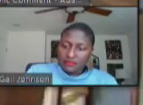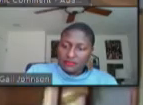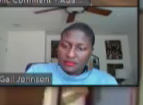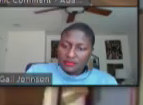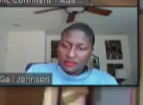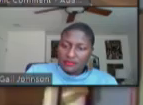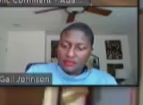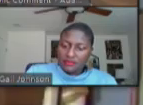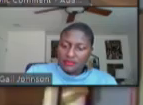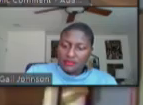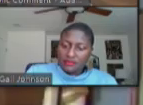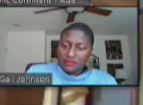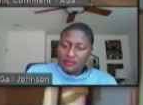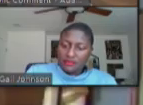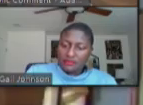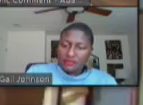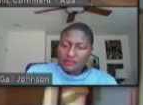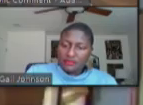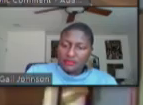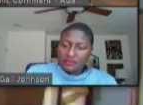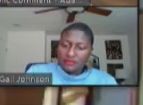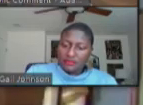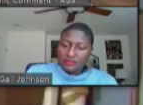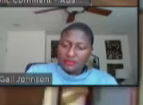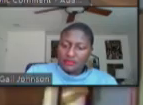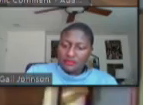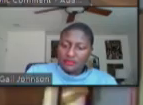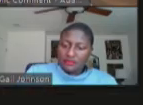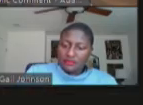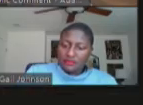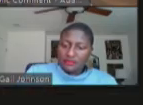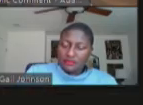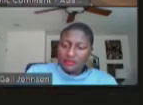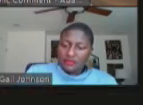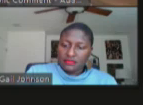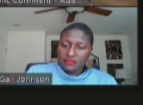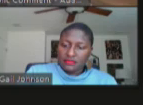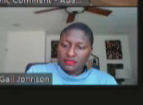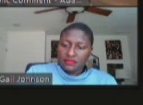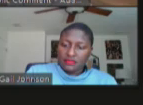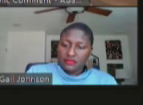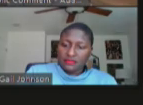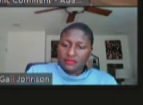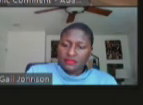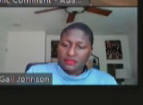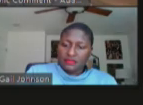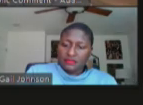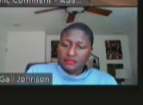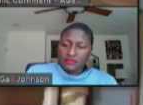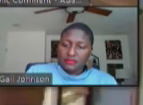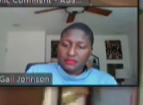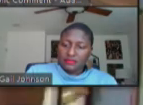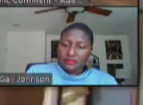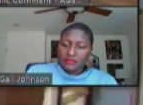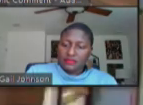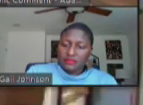Possibly. Commissioner Sacco? Yes. Mr. Papa, we do have a question from Commissioner Sacco. Yes, sir. Thank you so much for applying. I do have one question. You